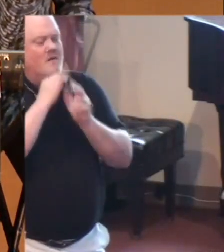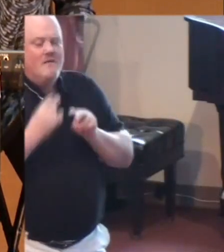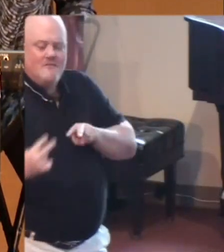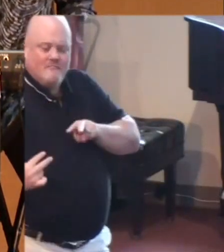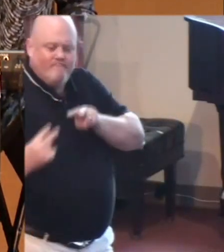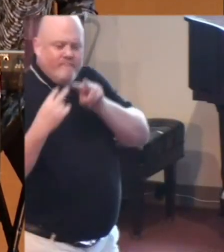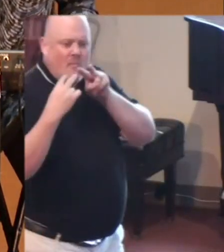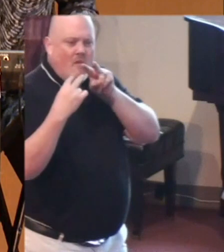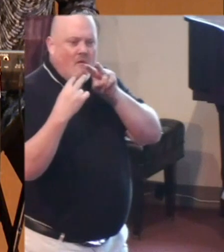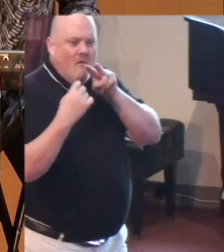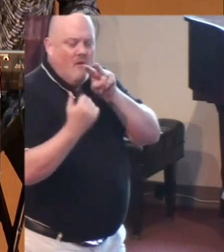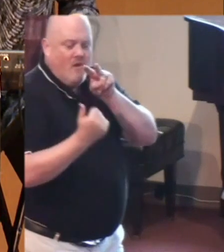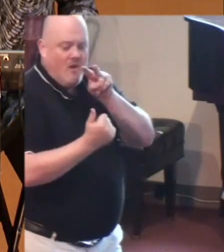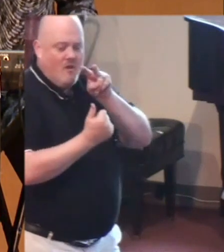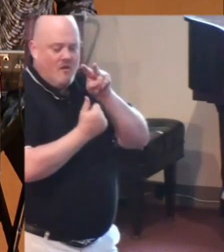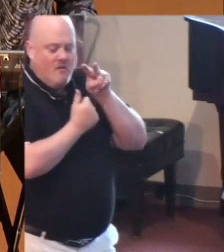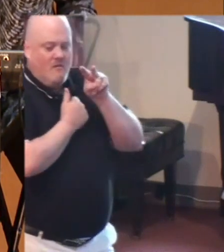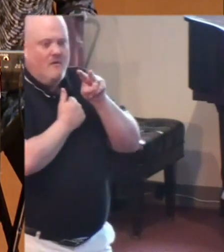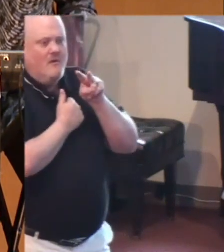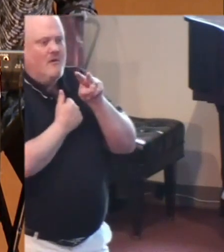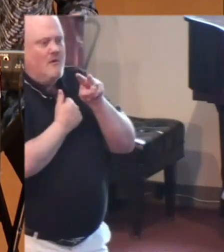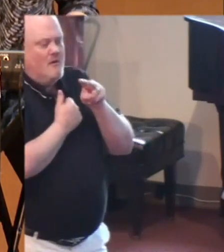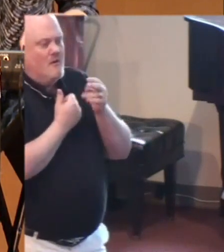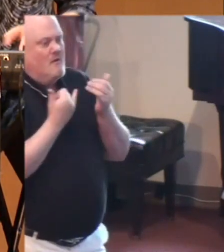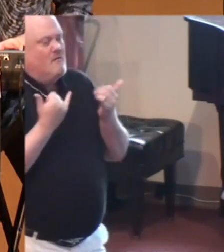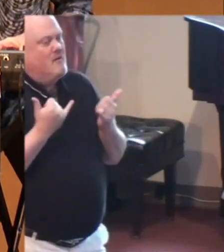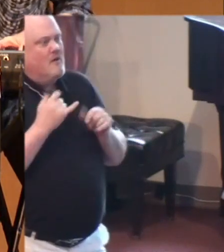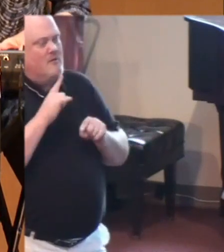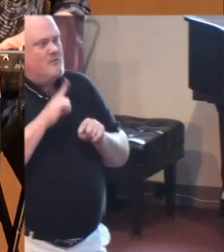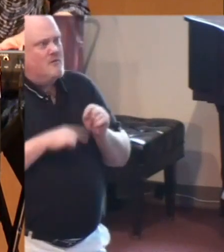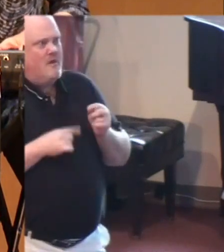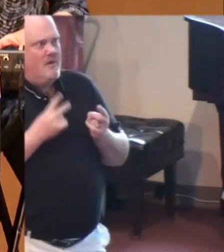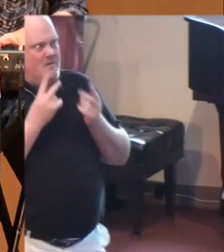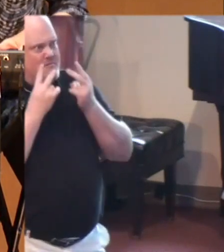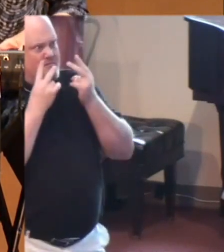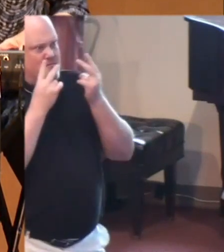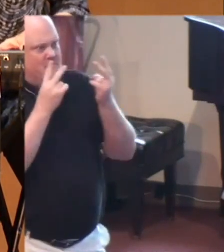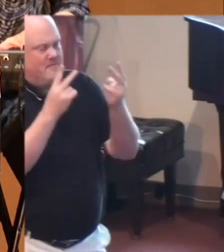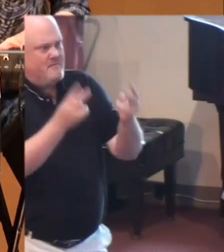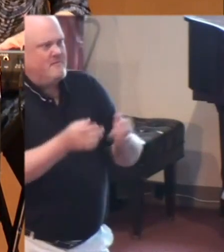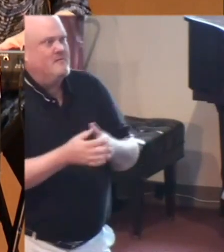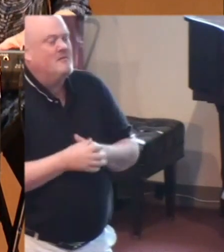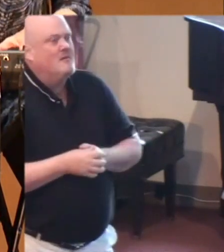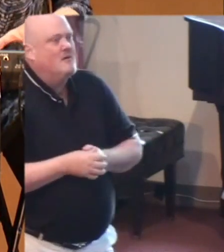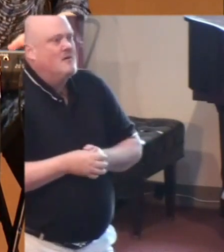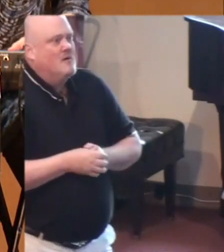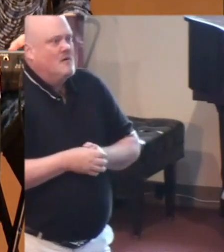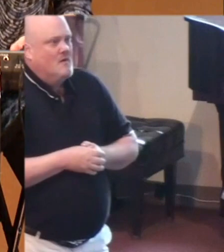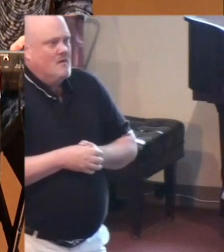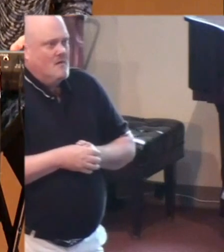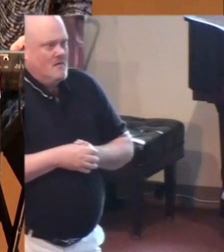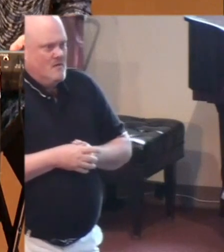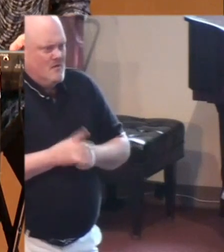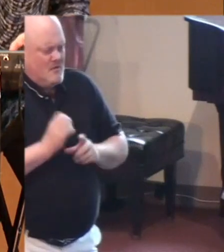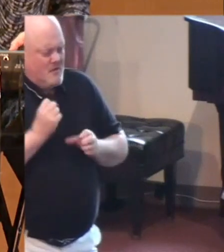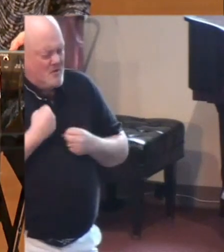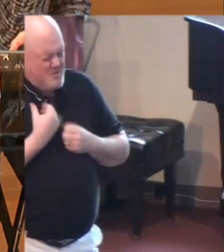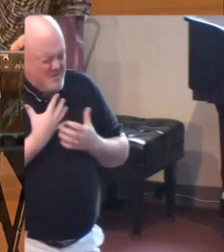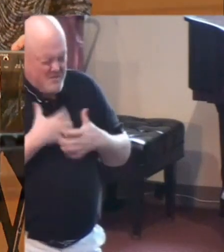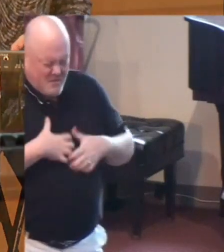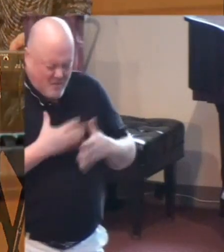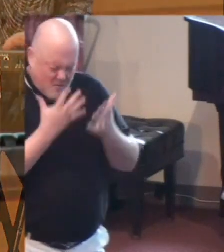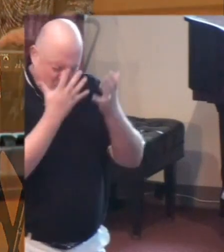eyes. She hardly can see anymore. And it makes me